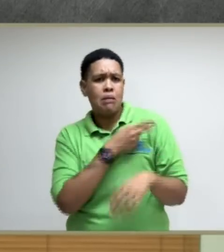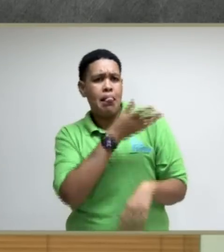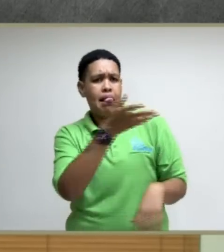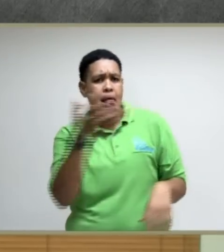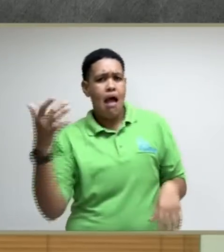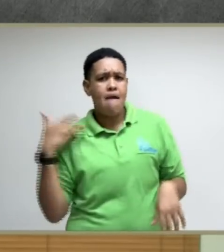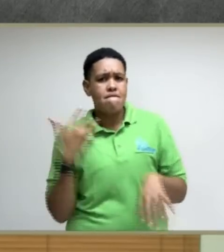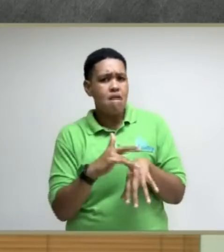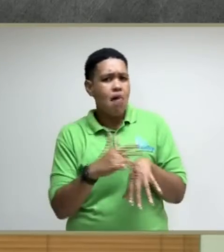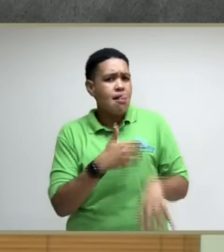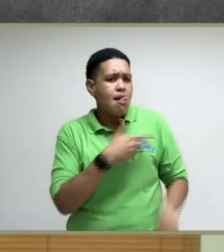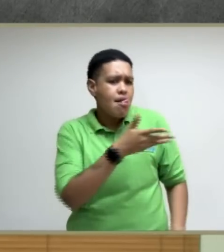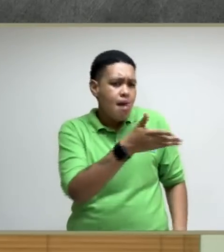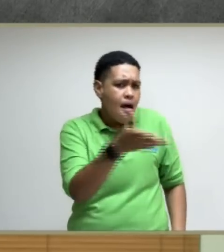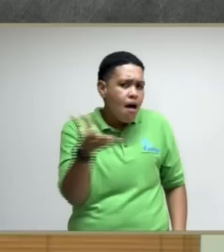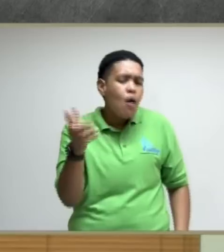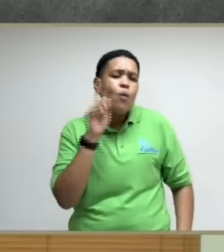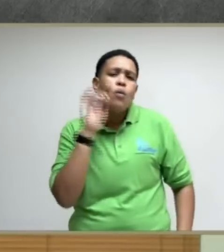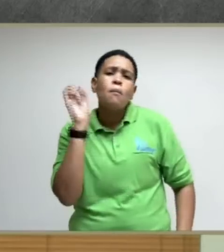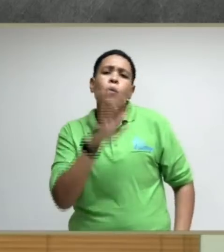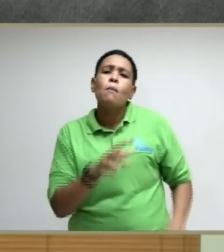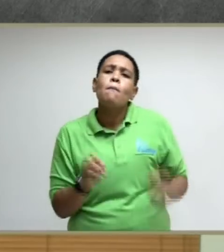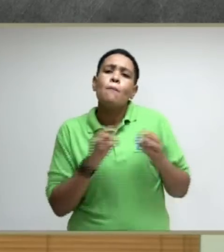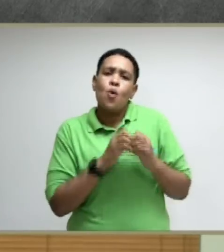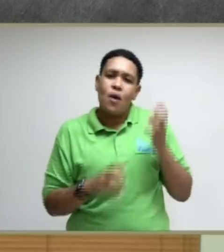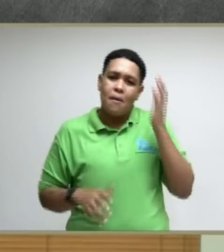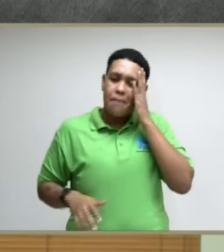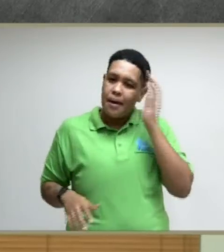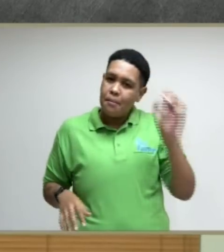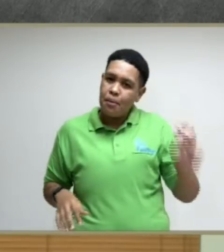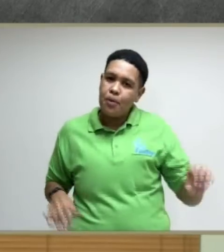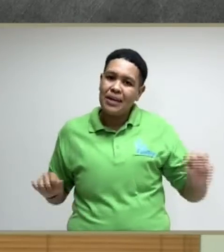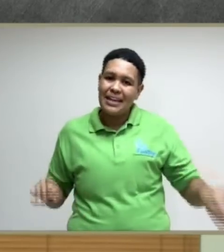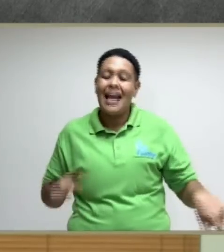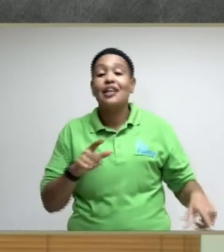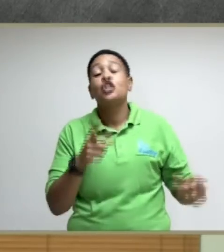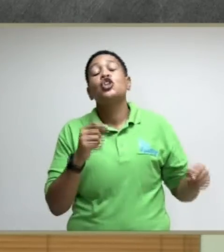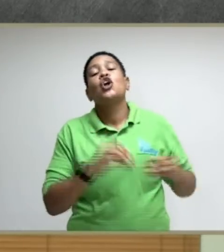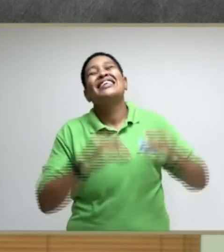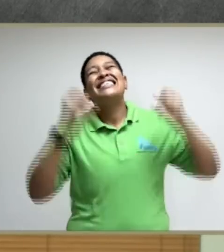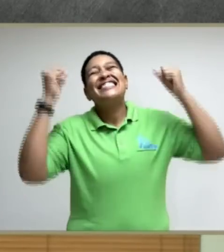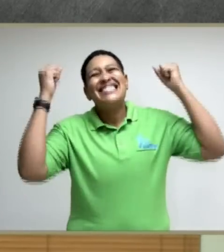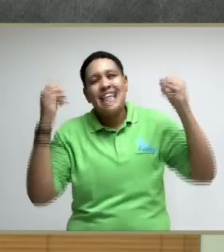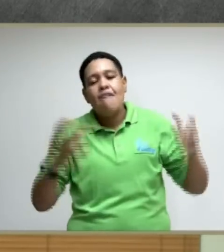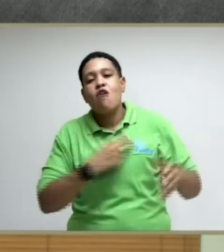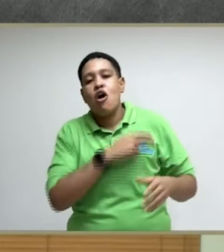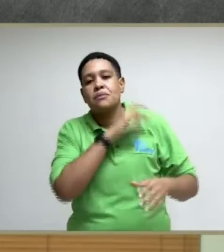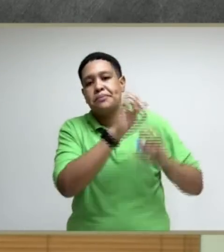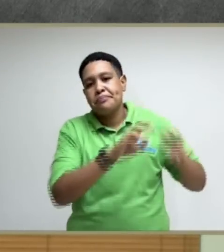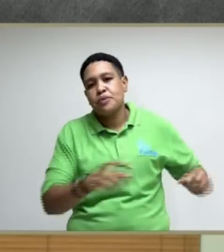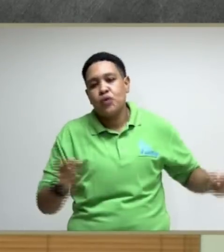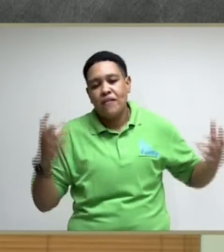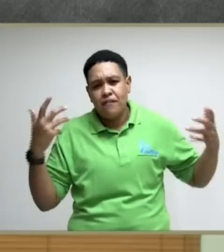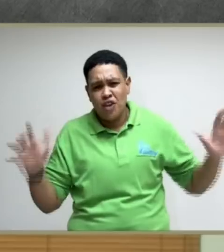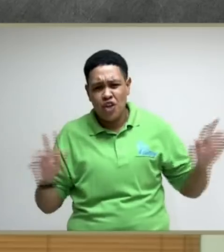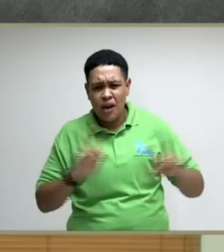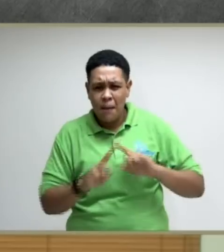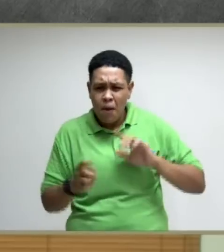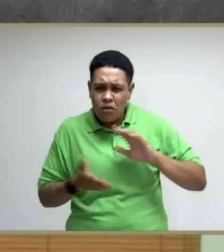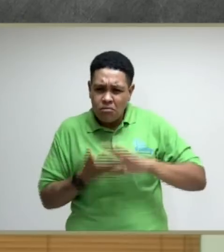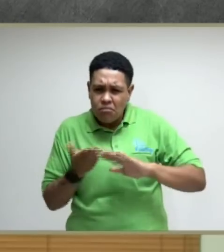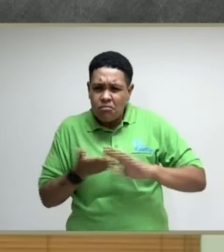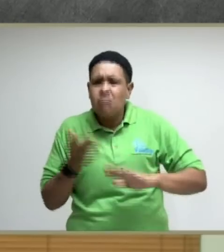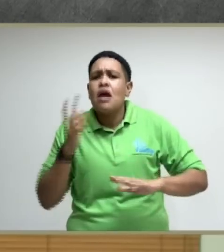we would have been able to put in additional beds. And this was done in several of our hospitals. But moving on,